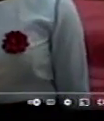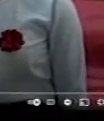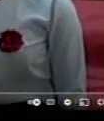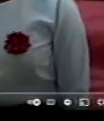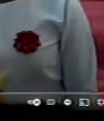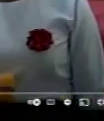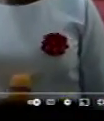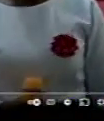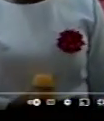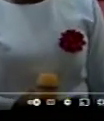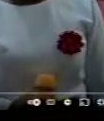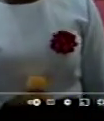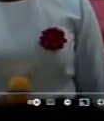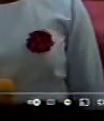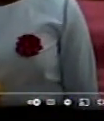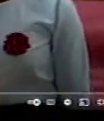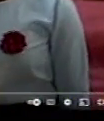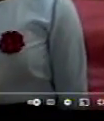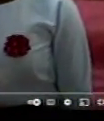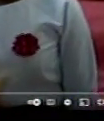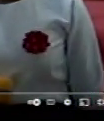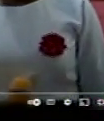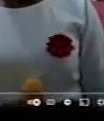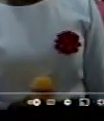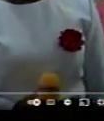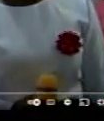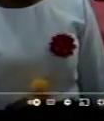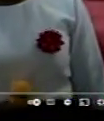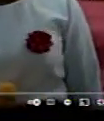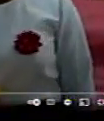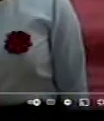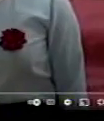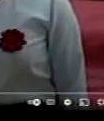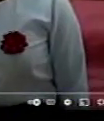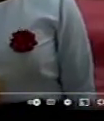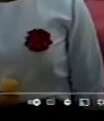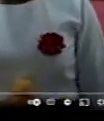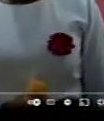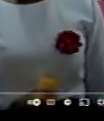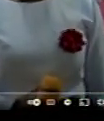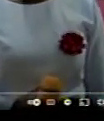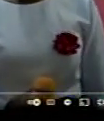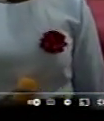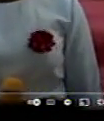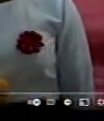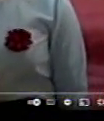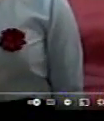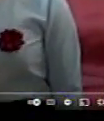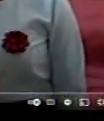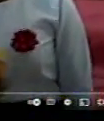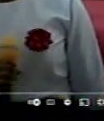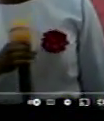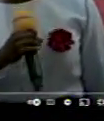from eternity to eternity. He'll be my